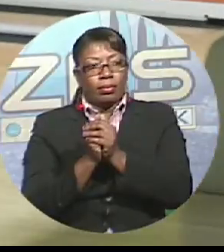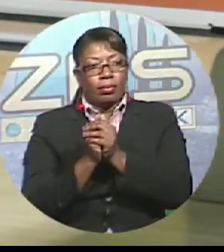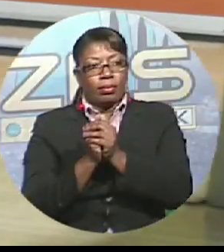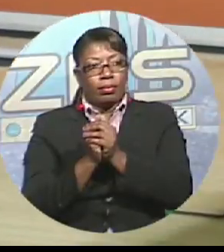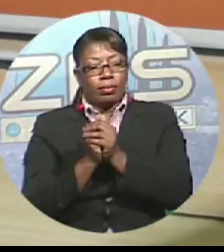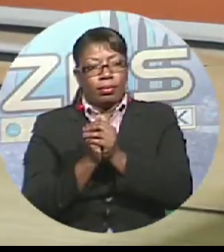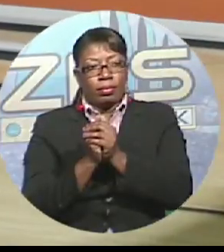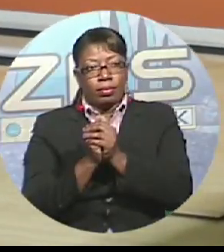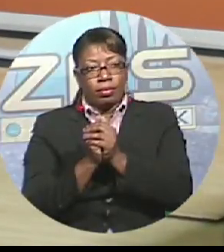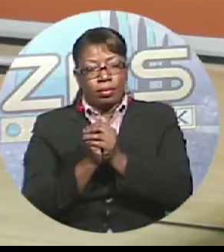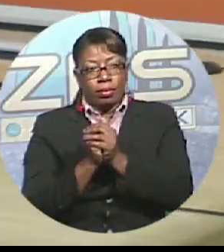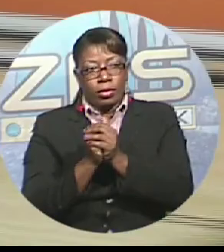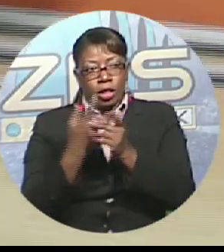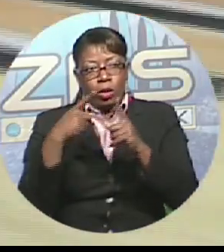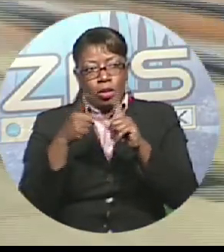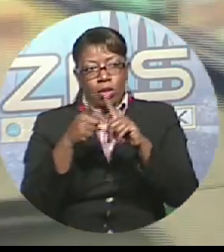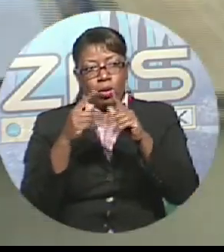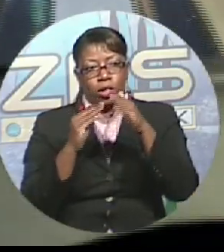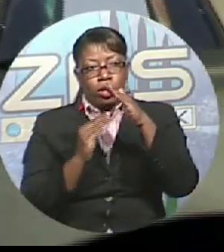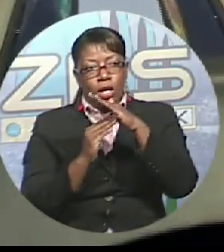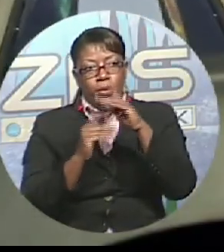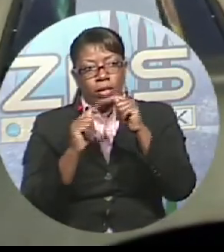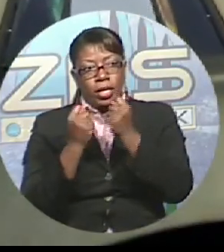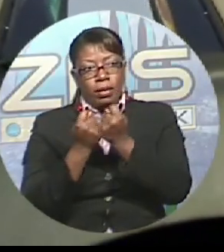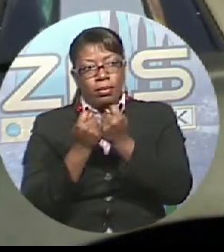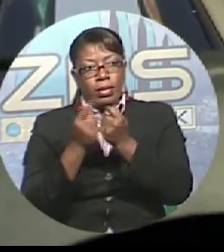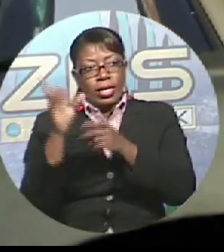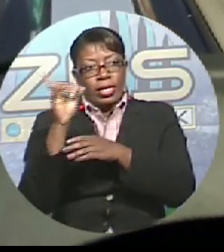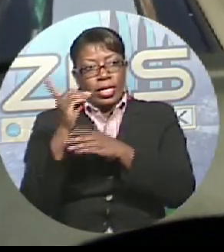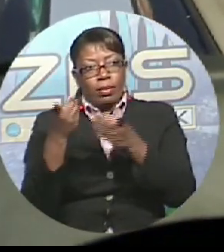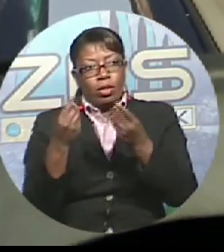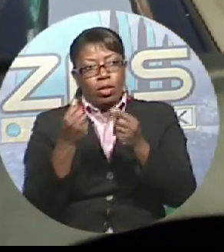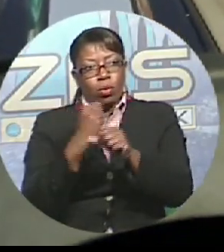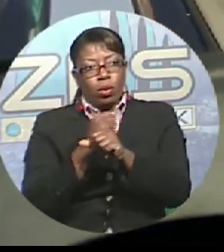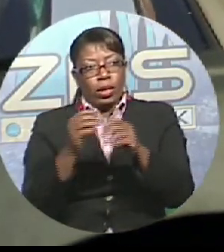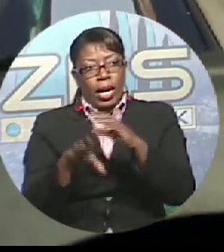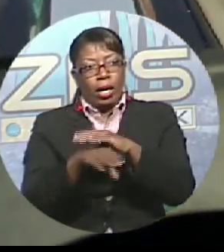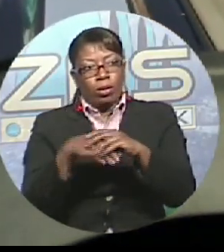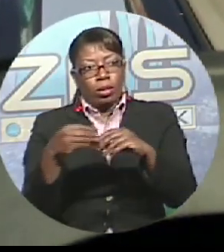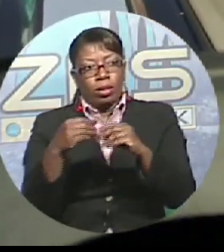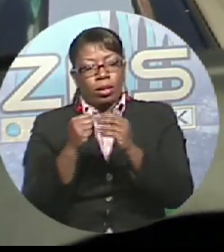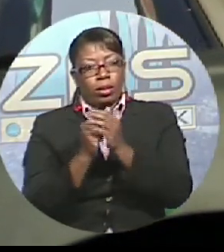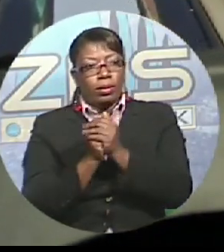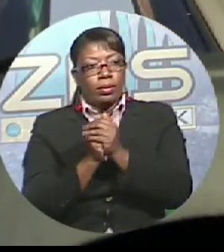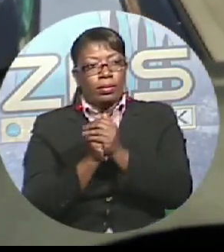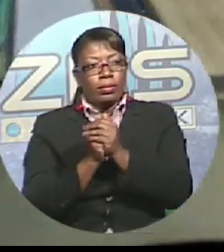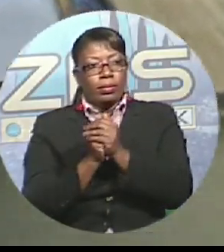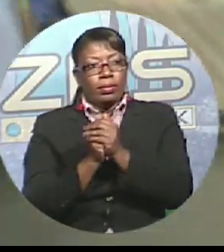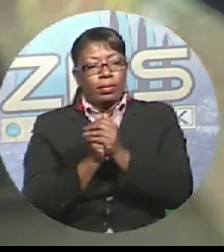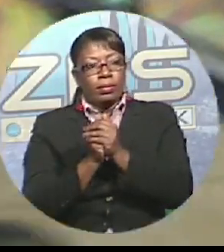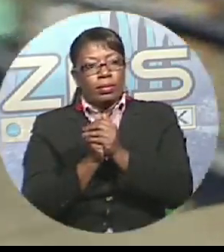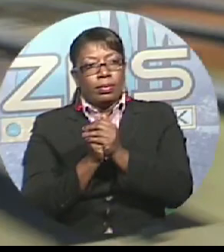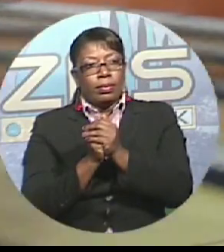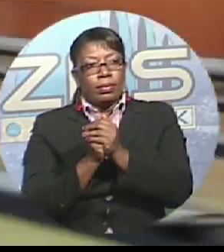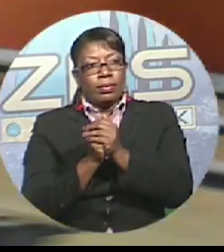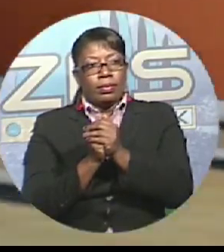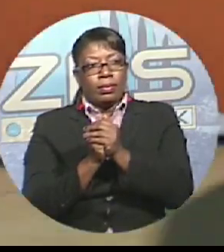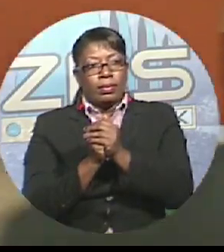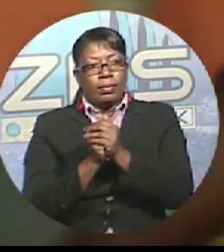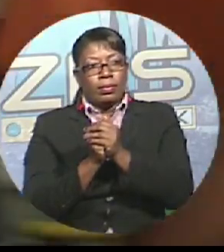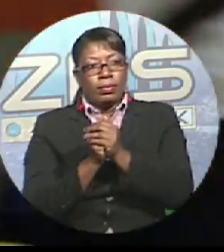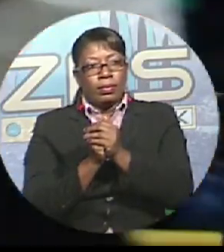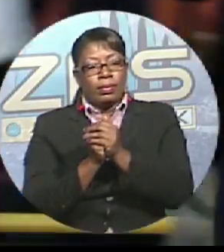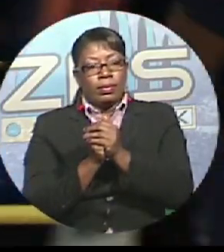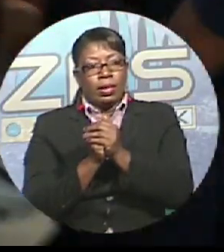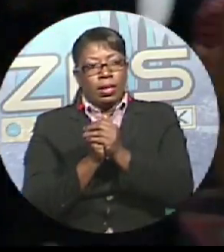the going remained tough for Team Blue. Nothing Debbie did worked out. And Debbie wasn't the only one on